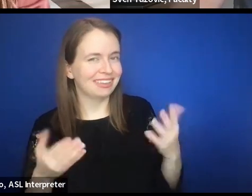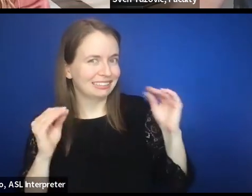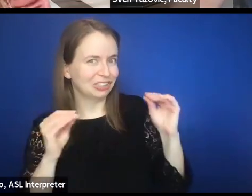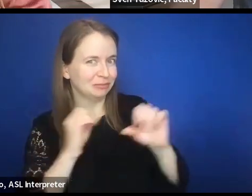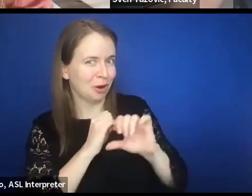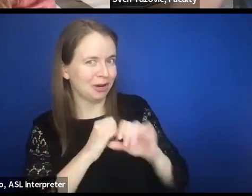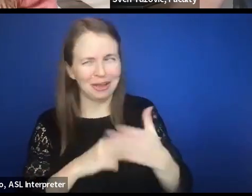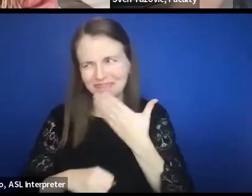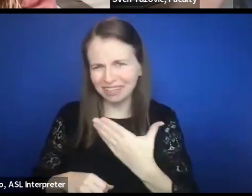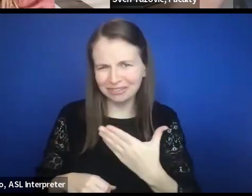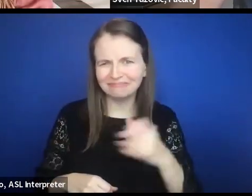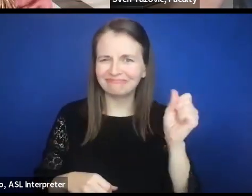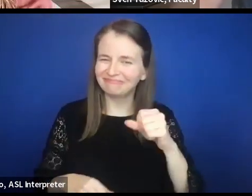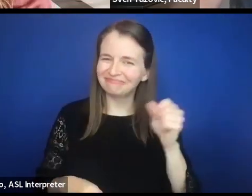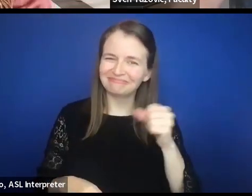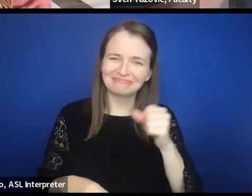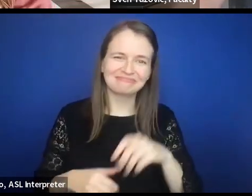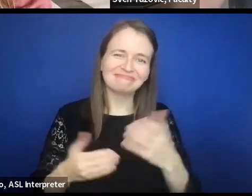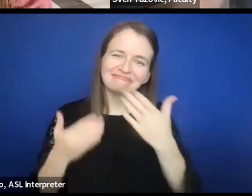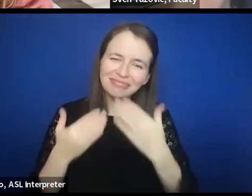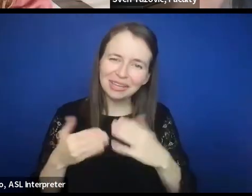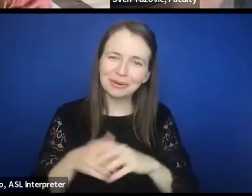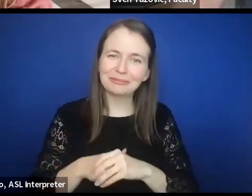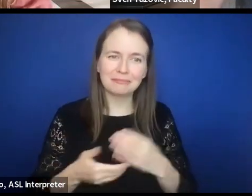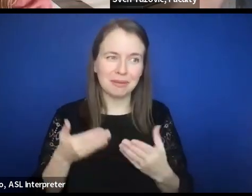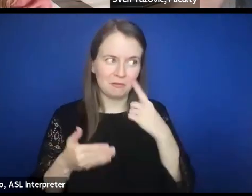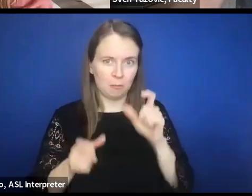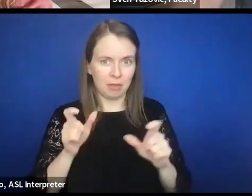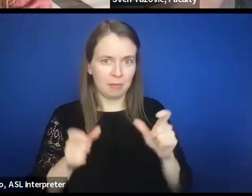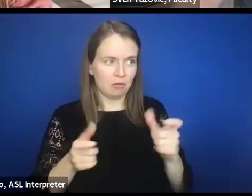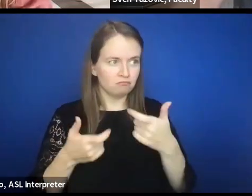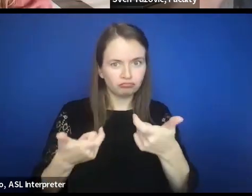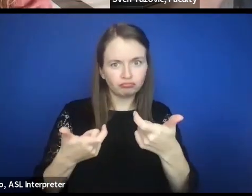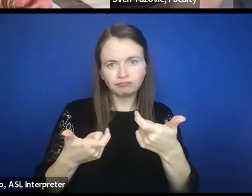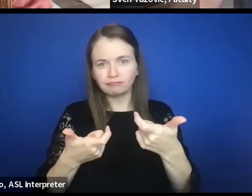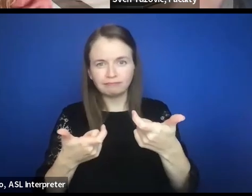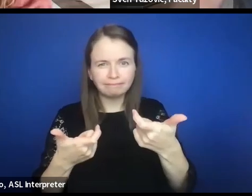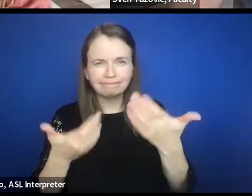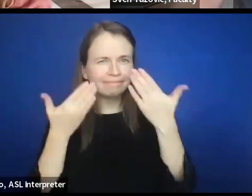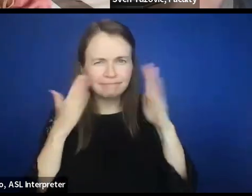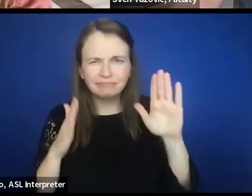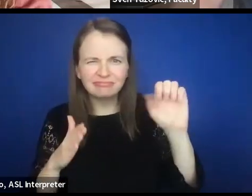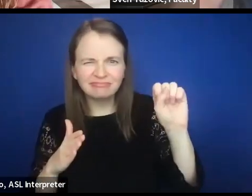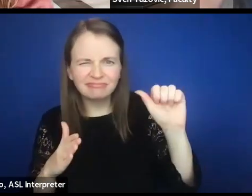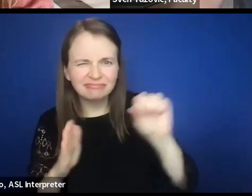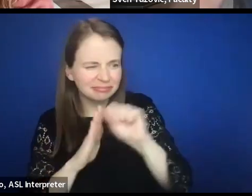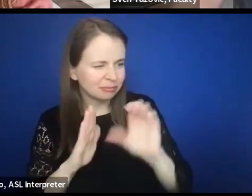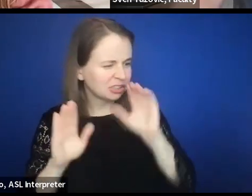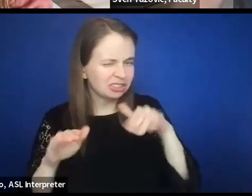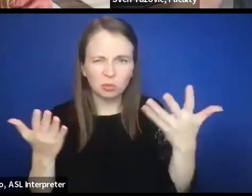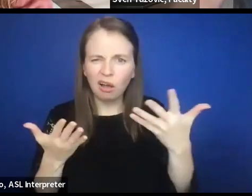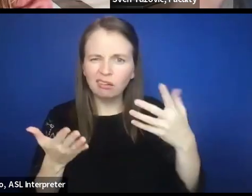marketing. Yeah. Thank you. And maybe for the people that are watching and they don't know what Semester at Sea